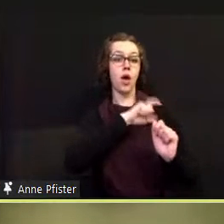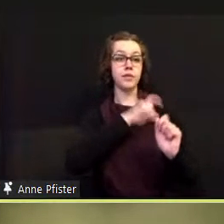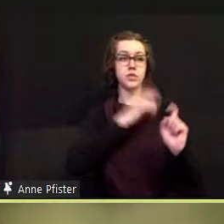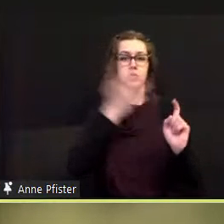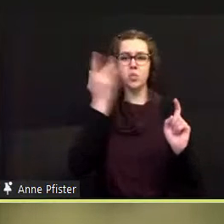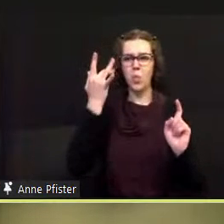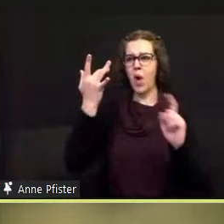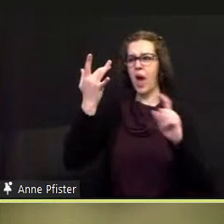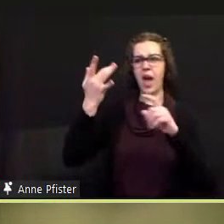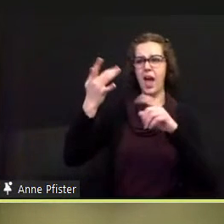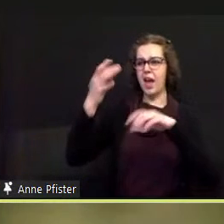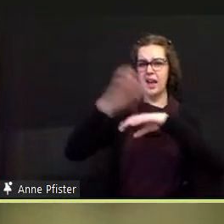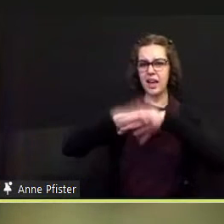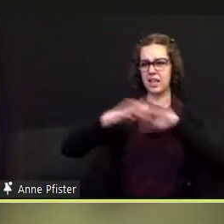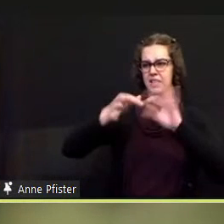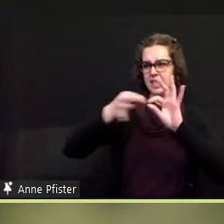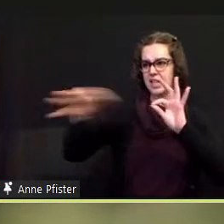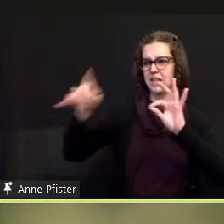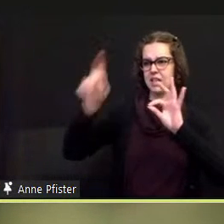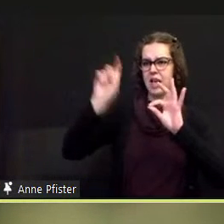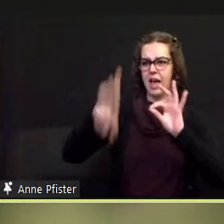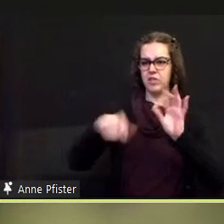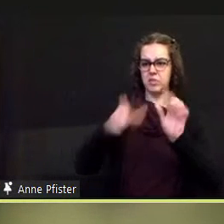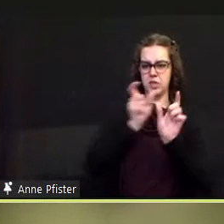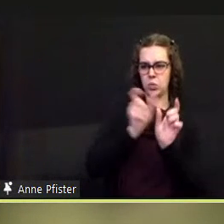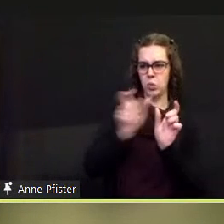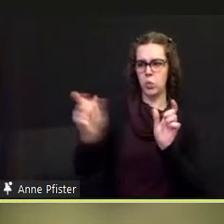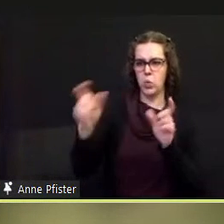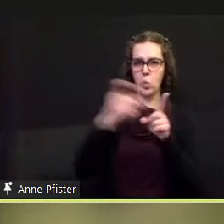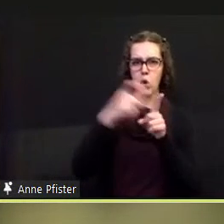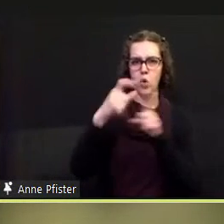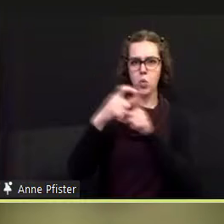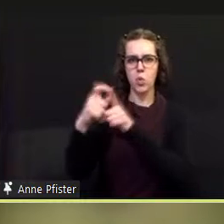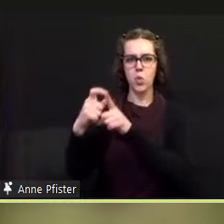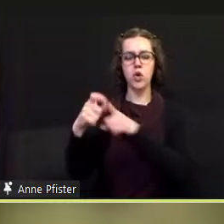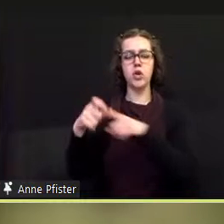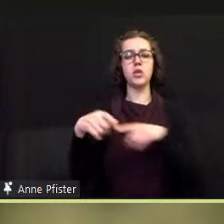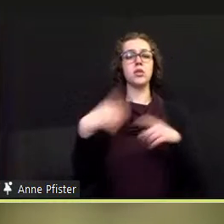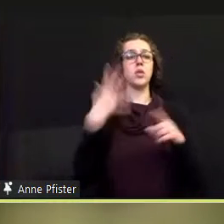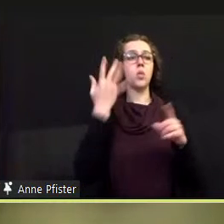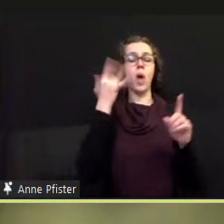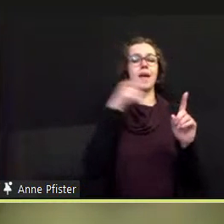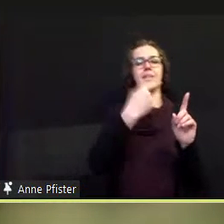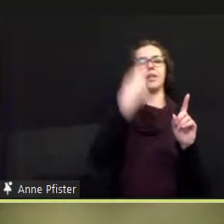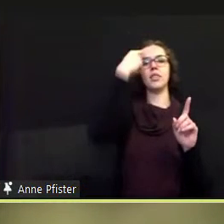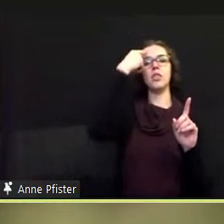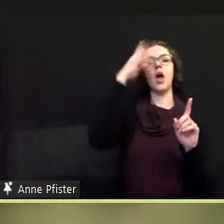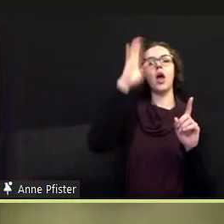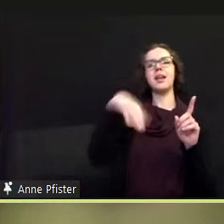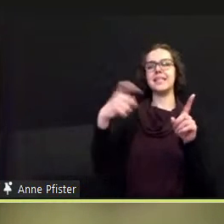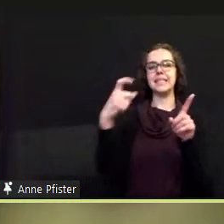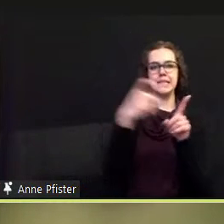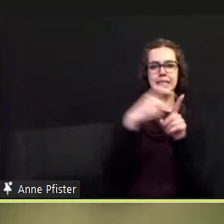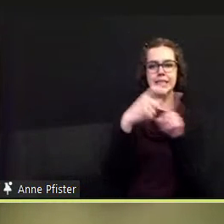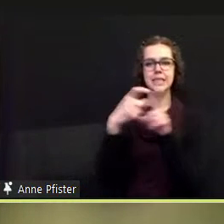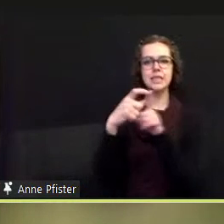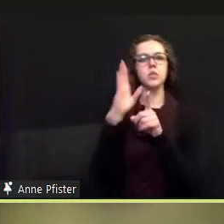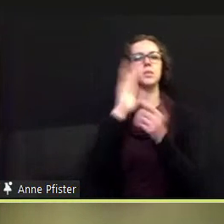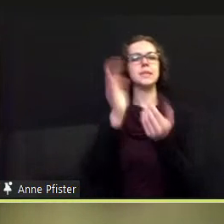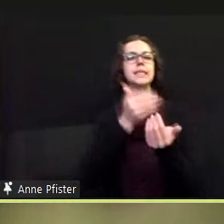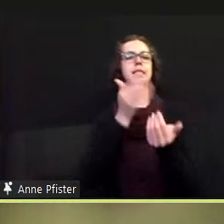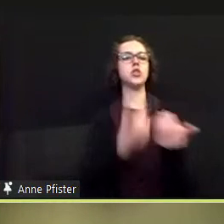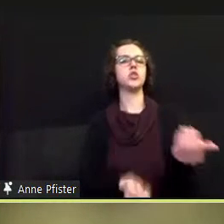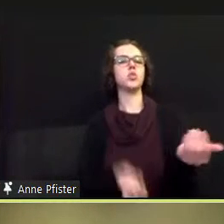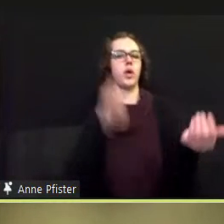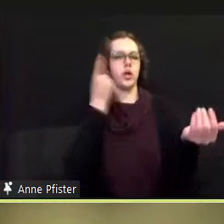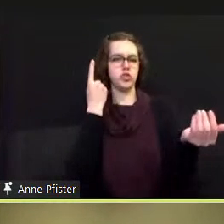he mistakenly believed that literal language would be easier to understand. He knew that there was this issue of